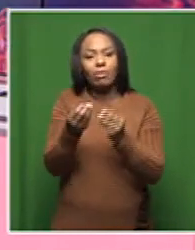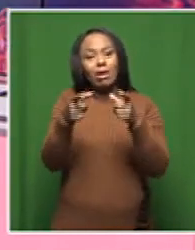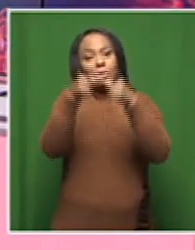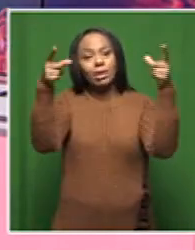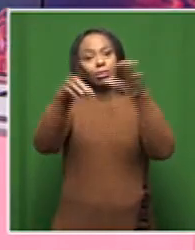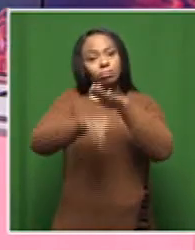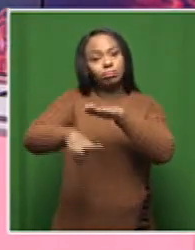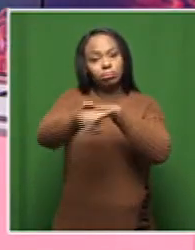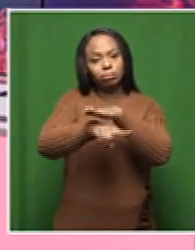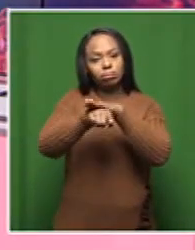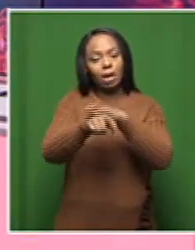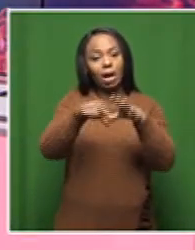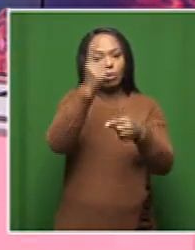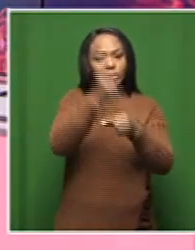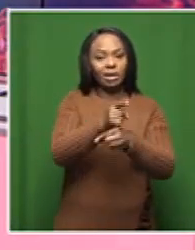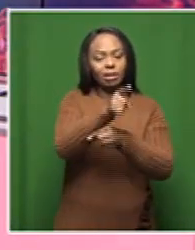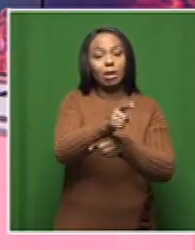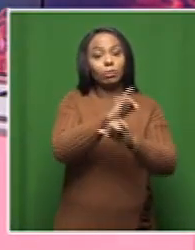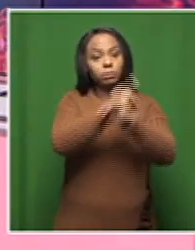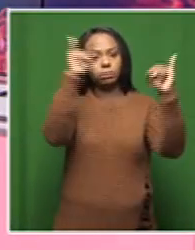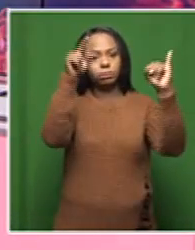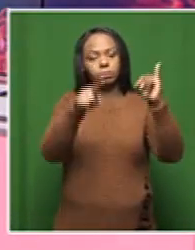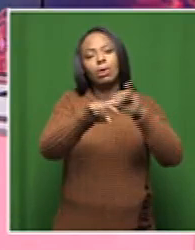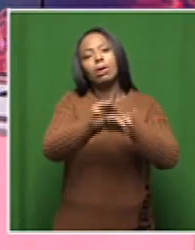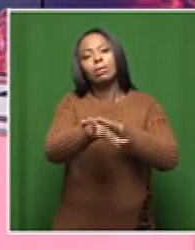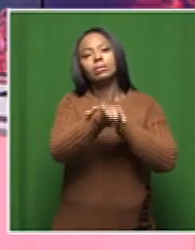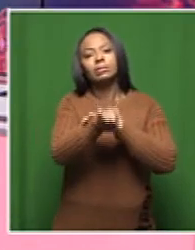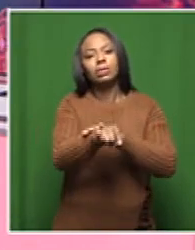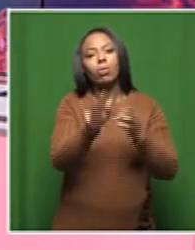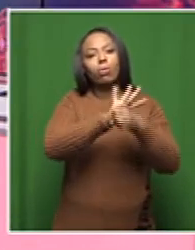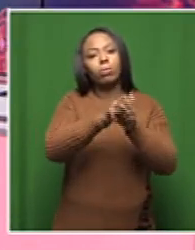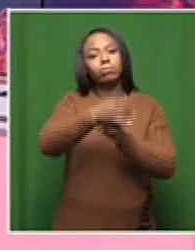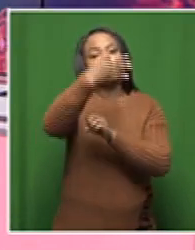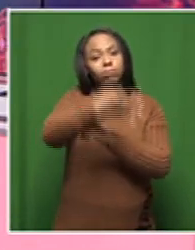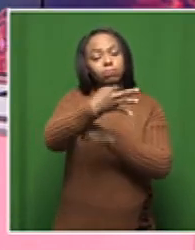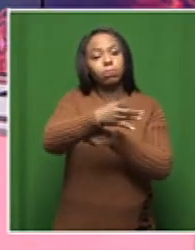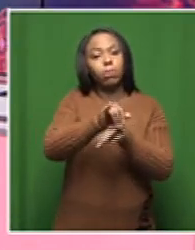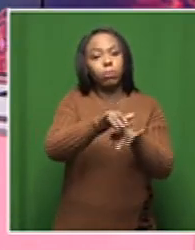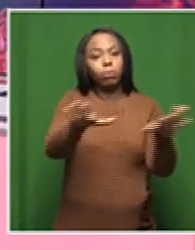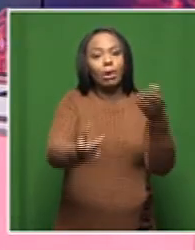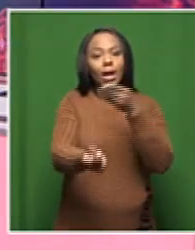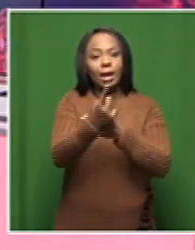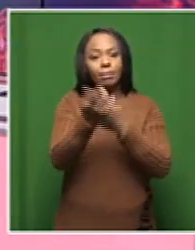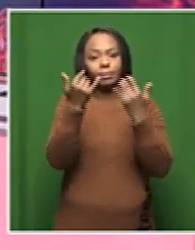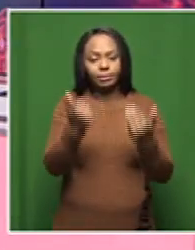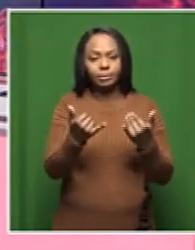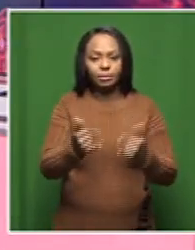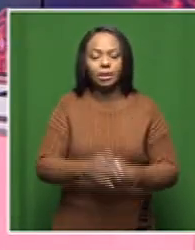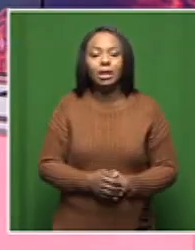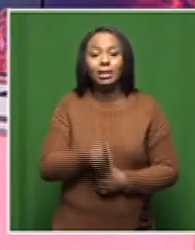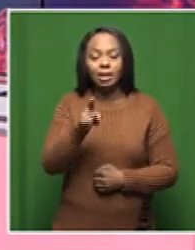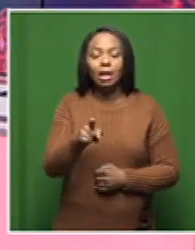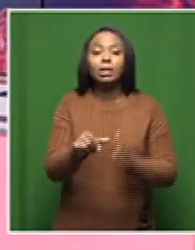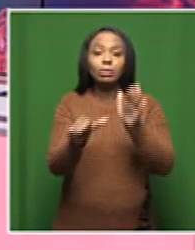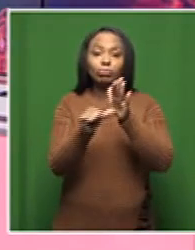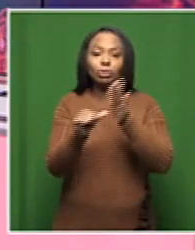as Gauteng leads with infections and the province having entered the third wave of this pandemic, it is now more than ever